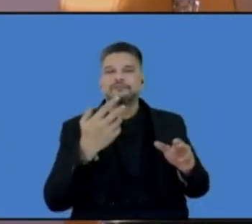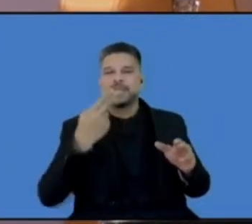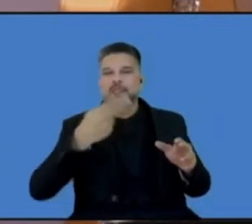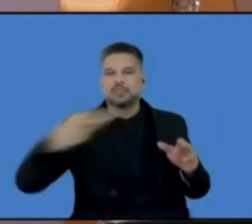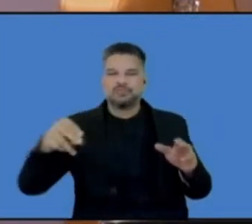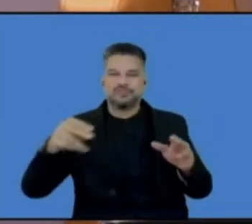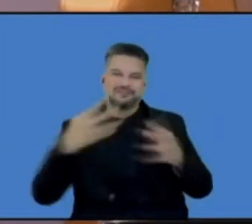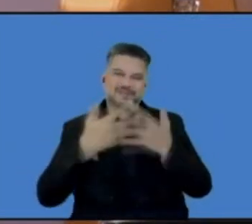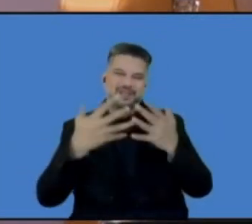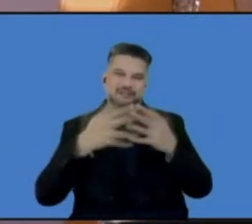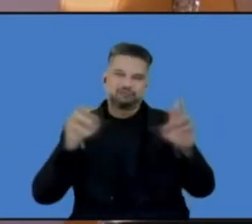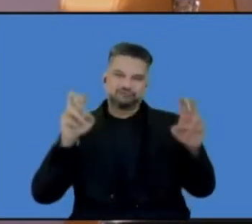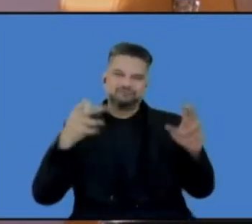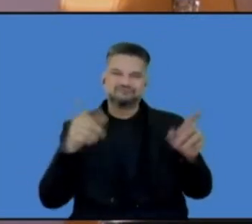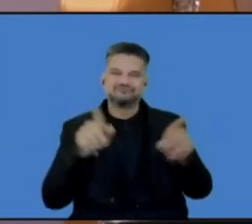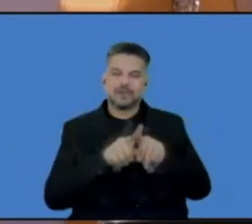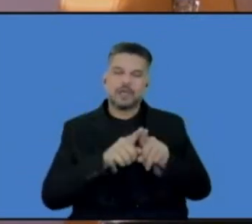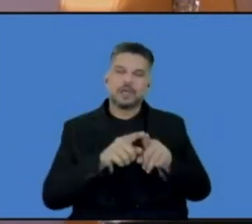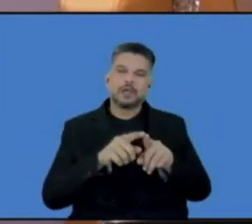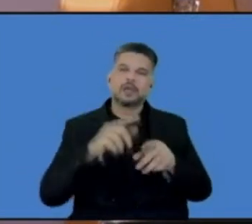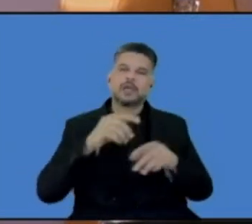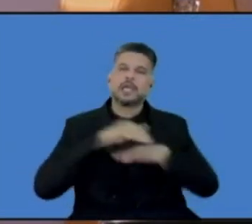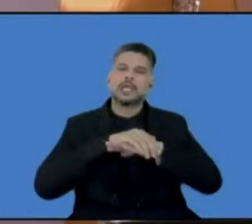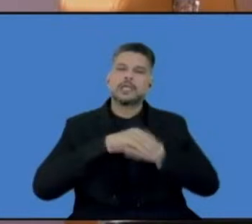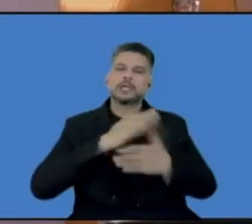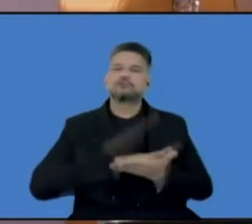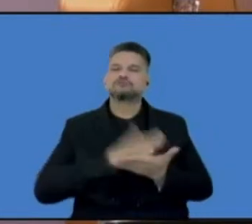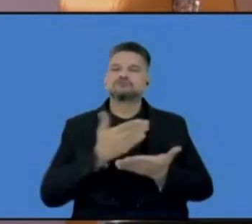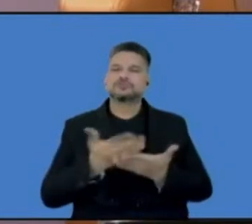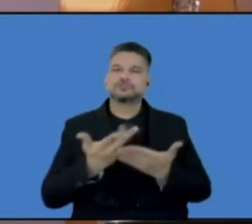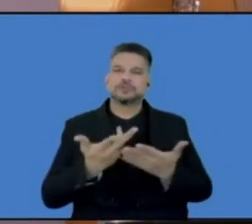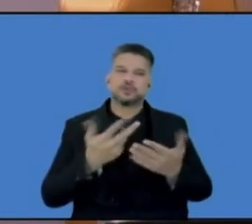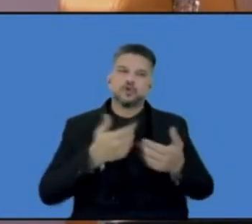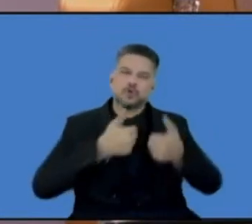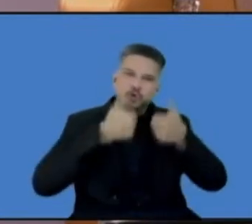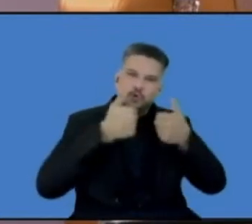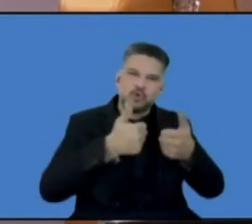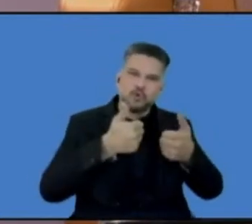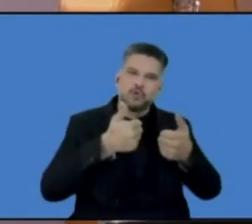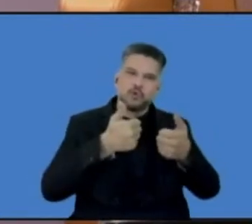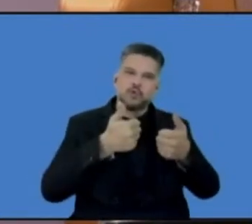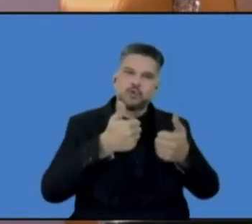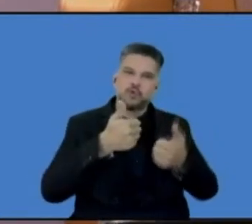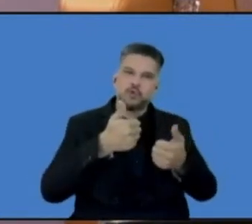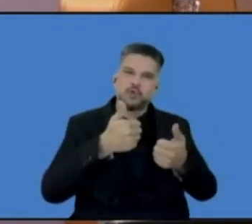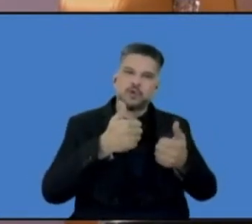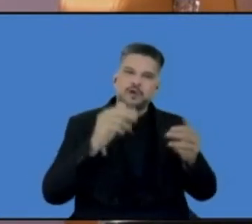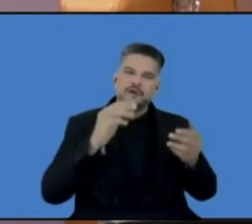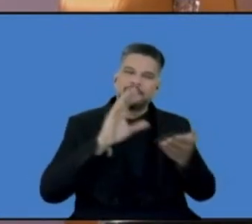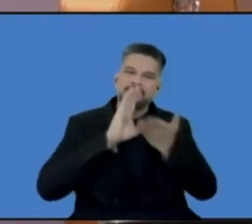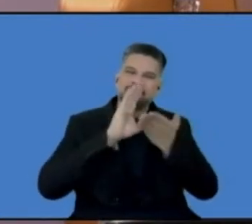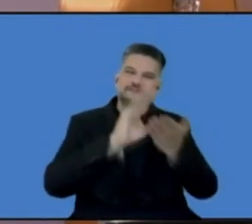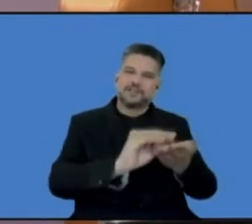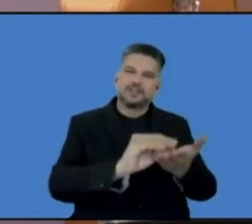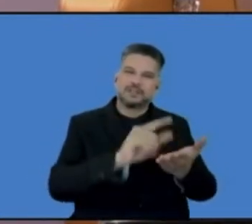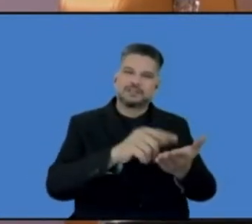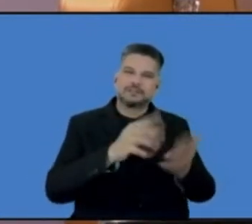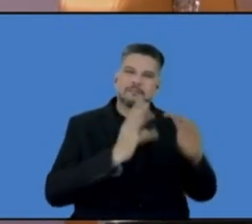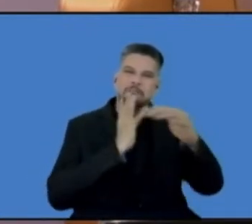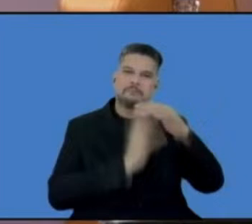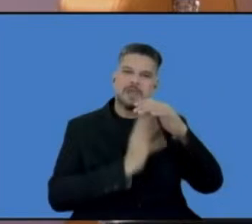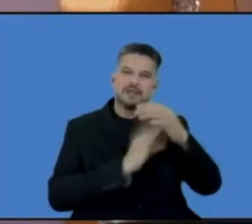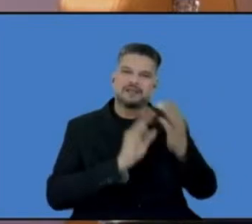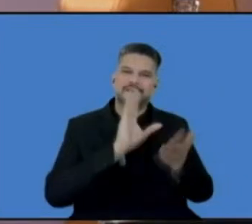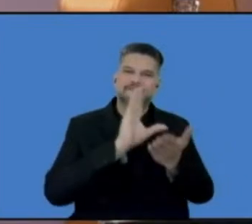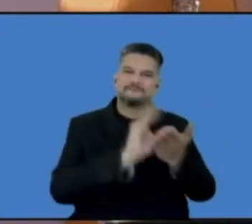migrant village. So we are trying to empower those who have returned to Indonesia. We are providing them with various